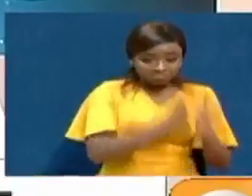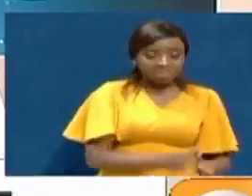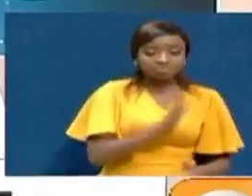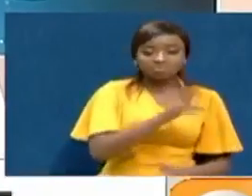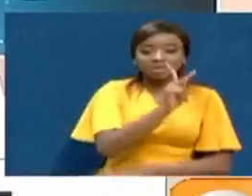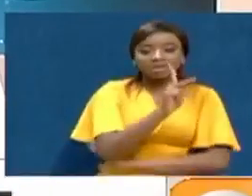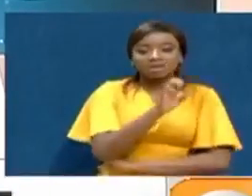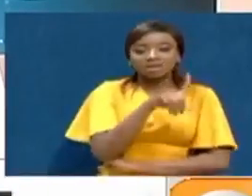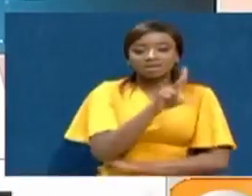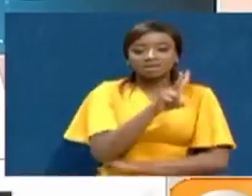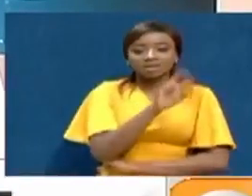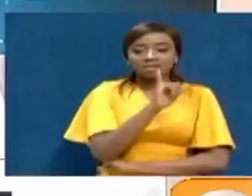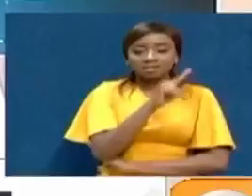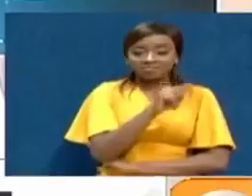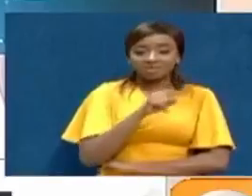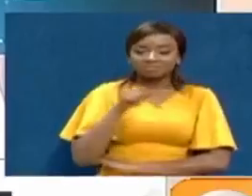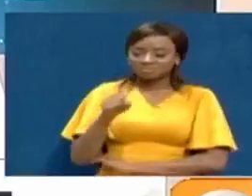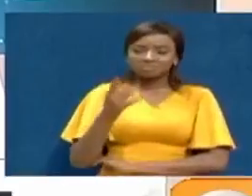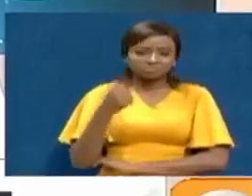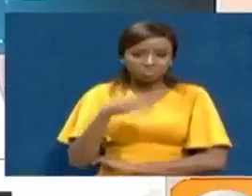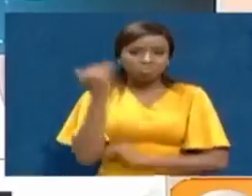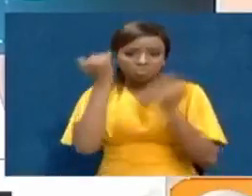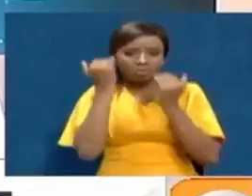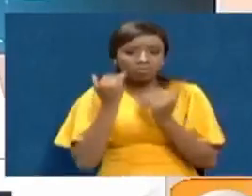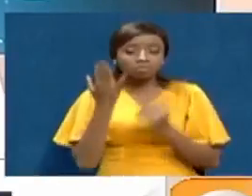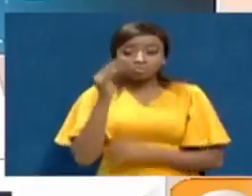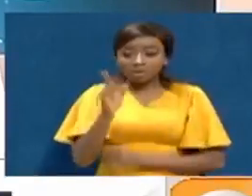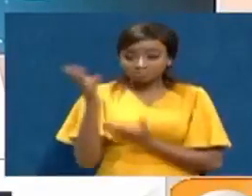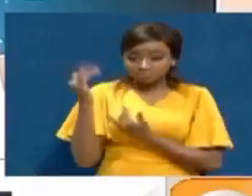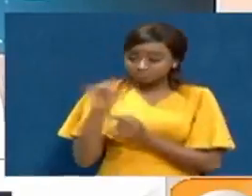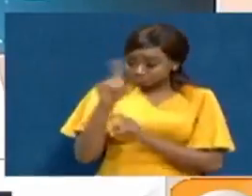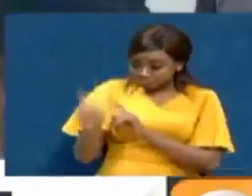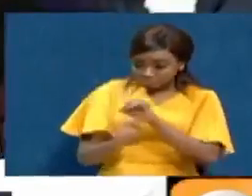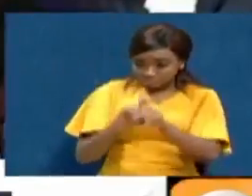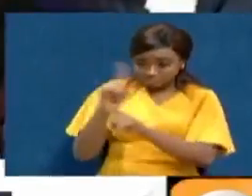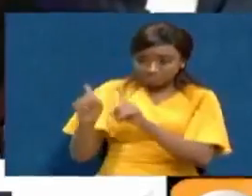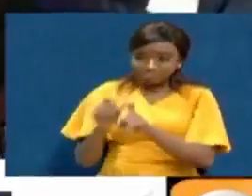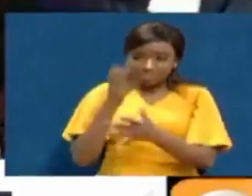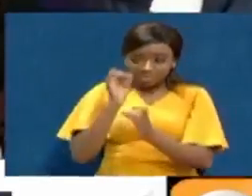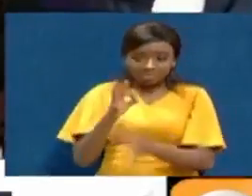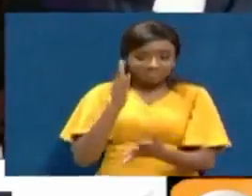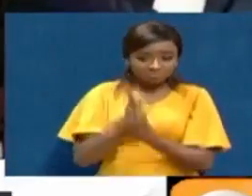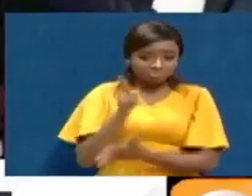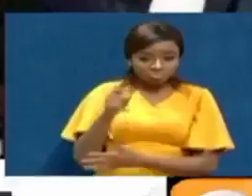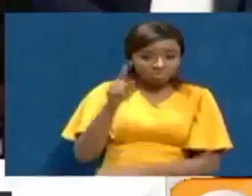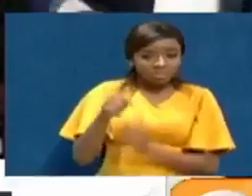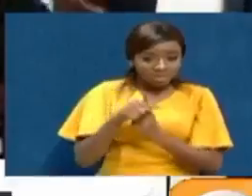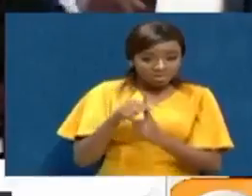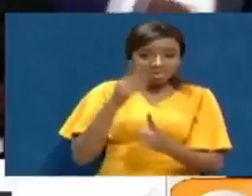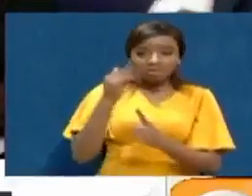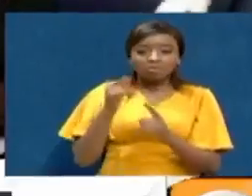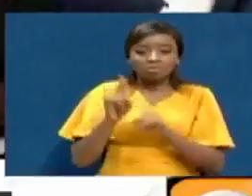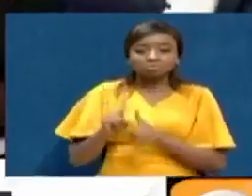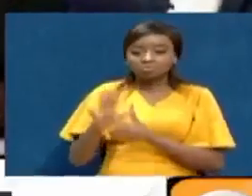murder charge. In application filed before the High Court, Obure, who is expected to answer to one count of murder alongside his bodyguard Robert